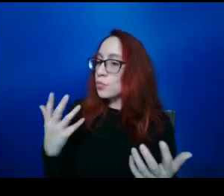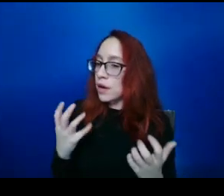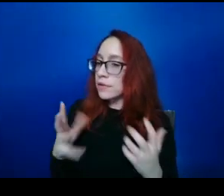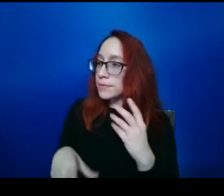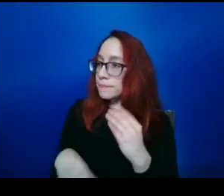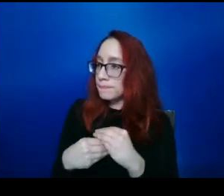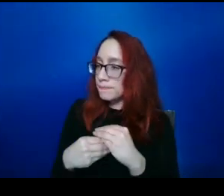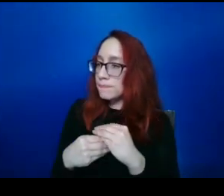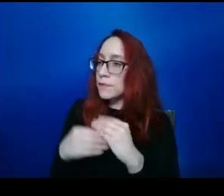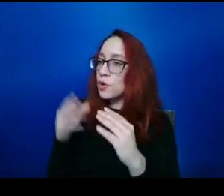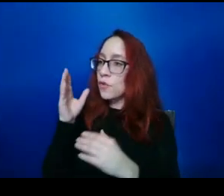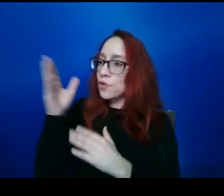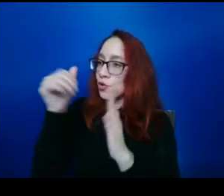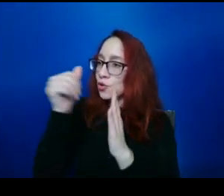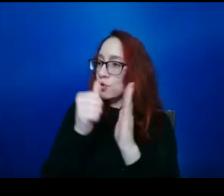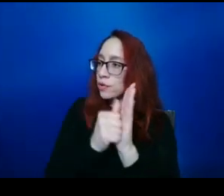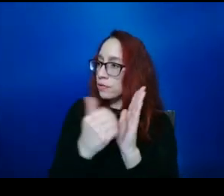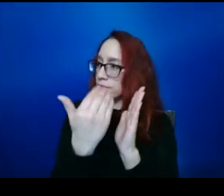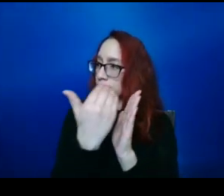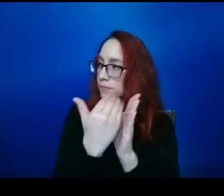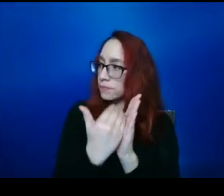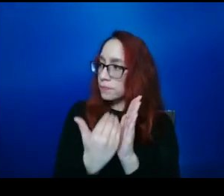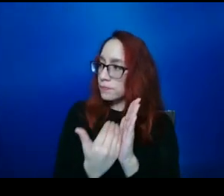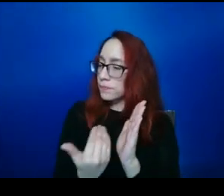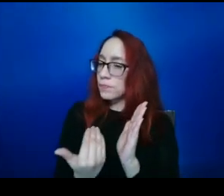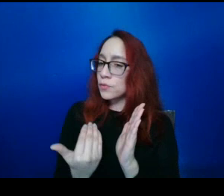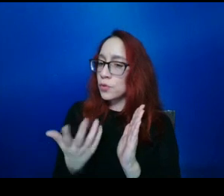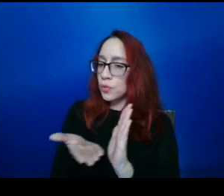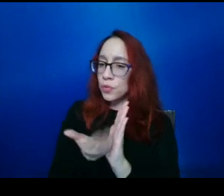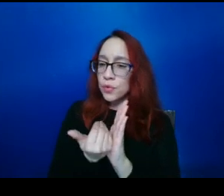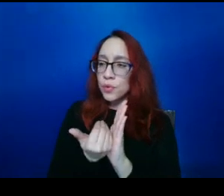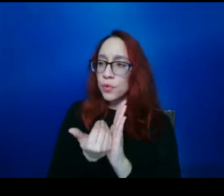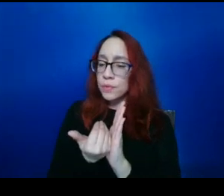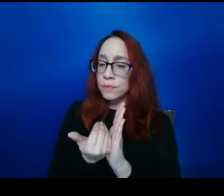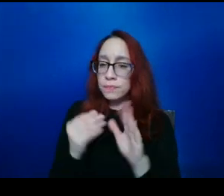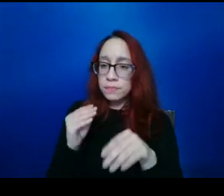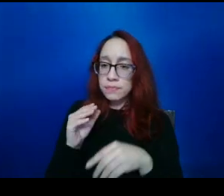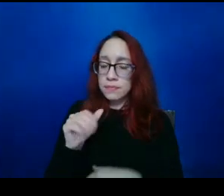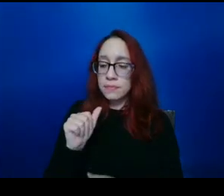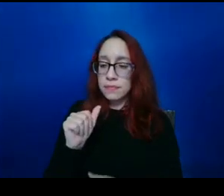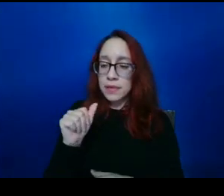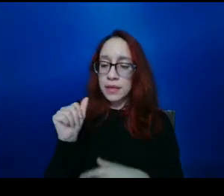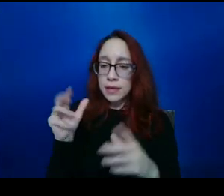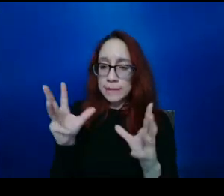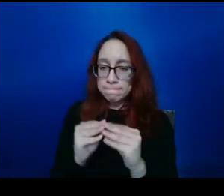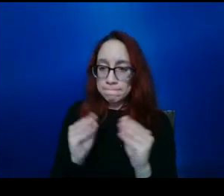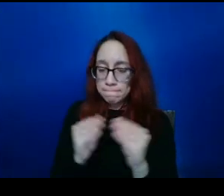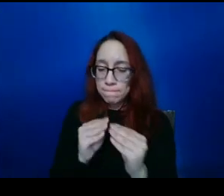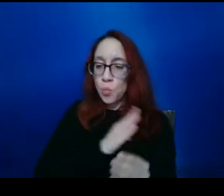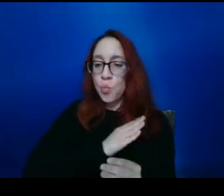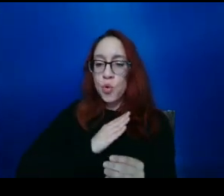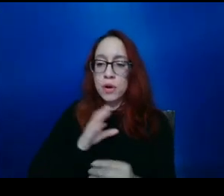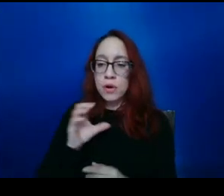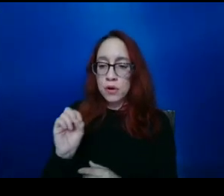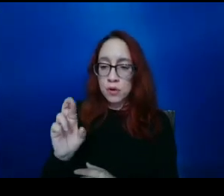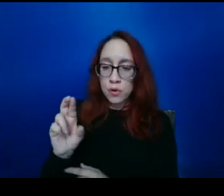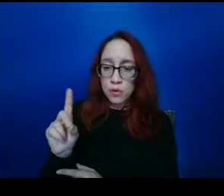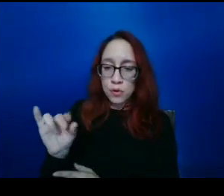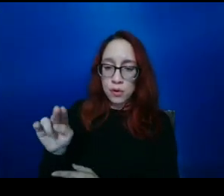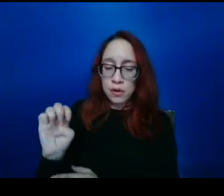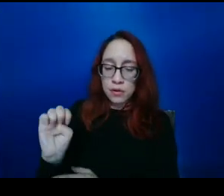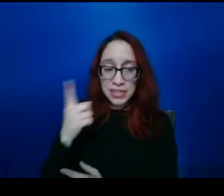to future agenda items a review of the advisory board ordinance. I've had some